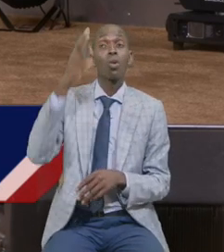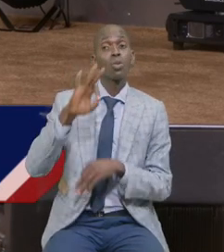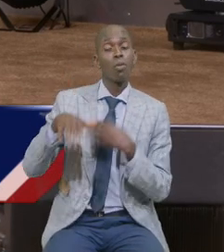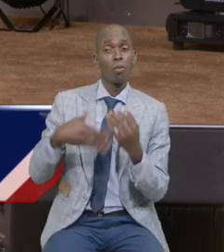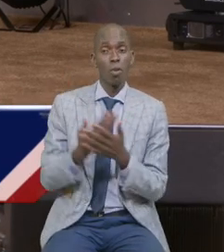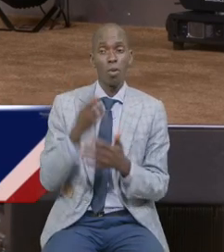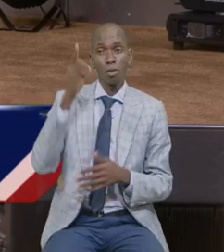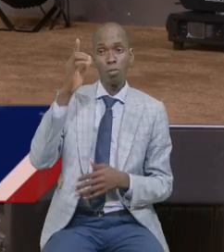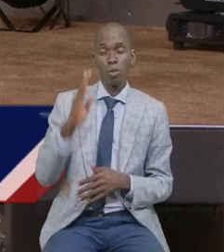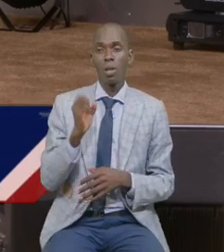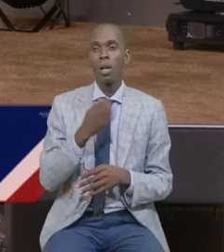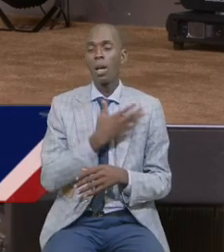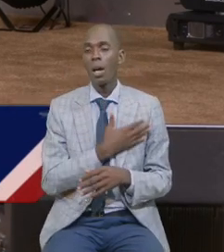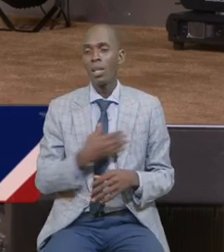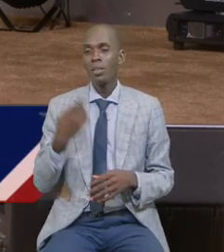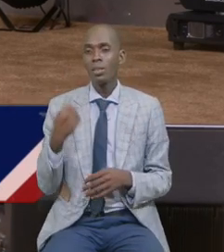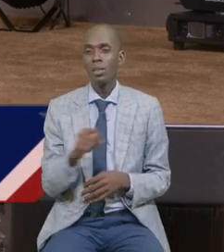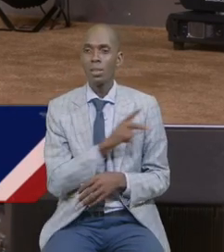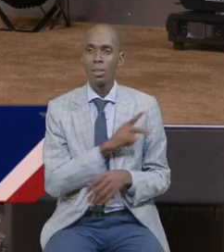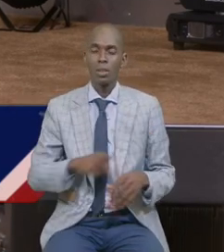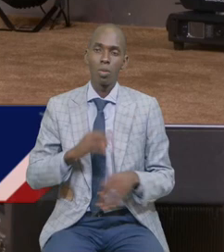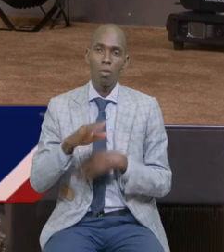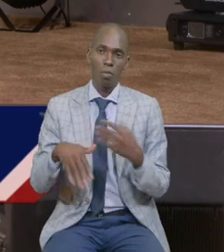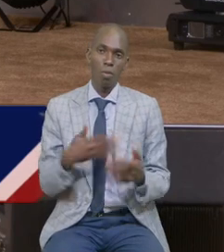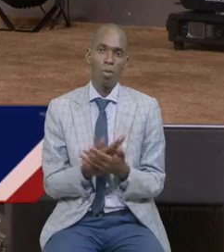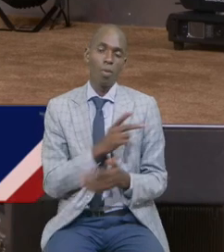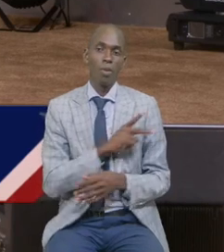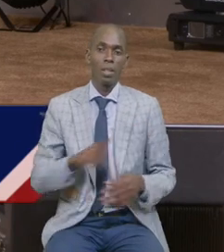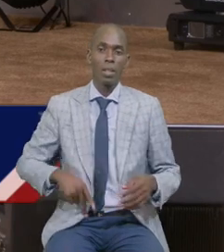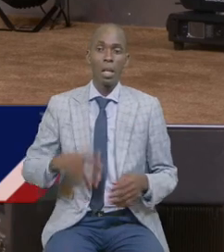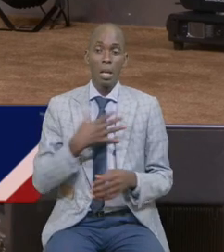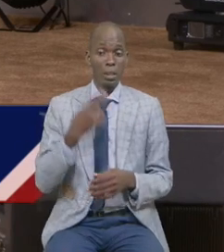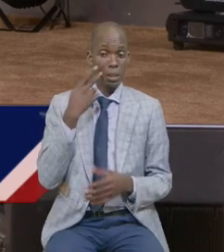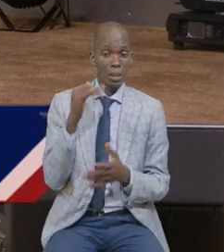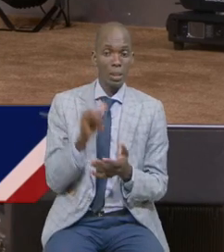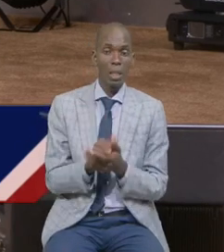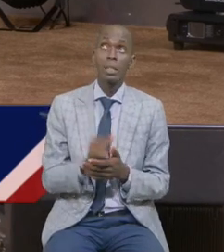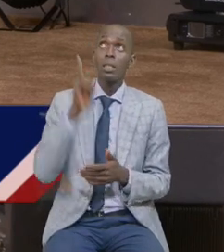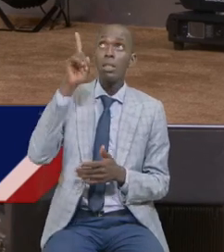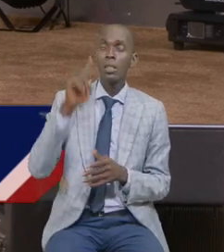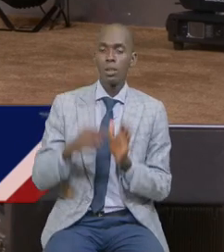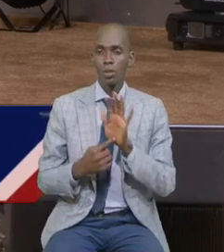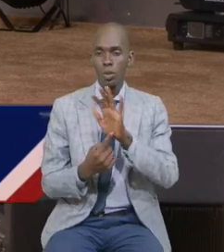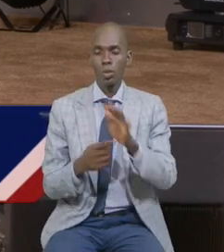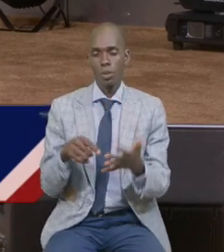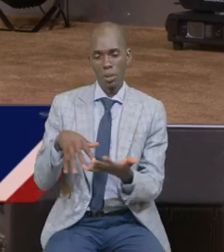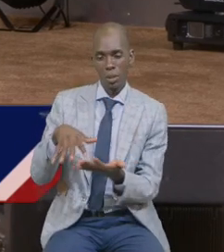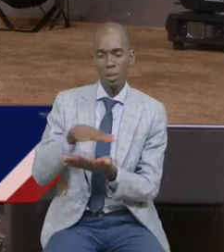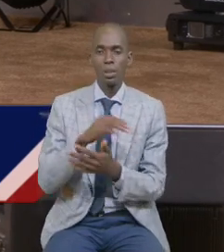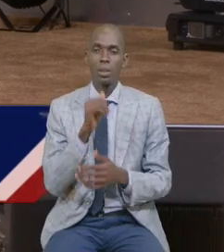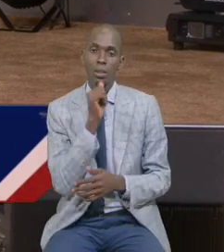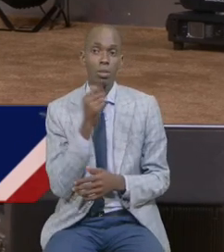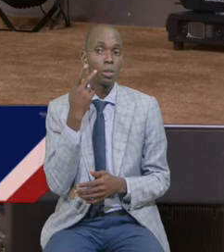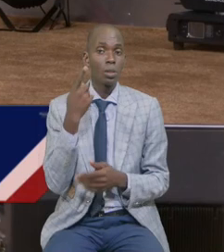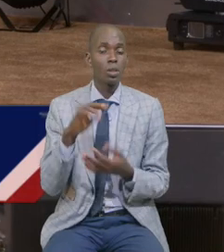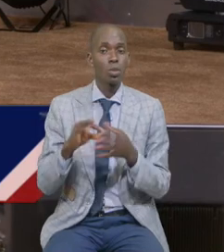revealer of secrets, seeing thou couldest reveal the secret. You know the story, we've studied it before. He